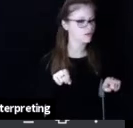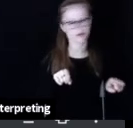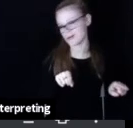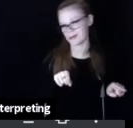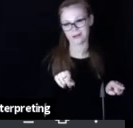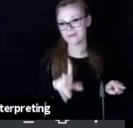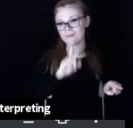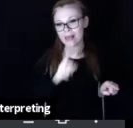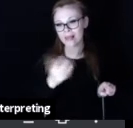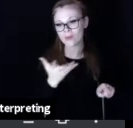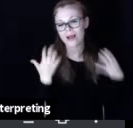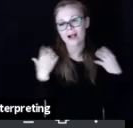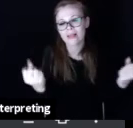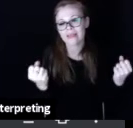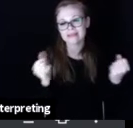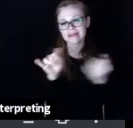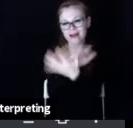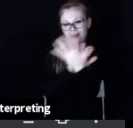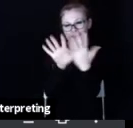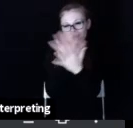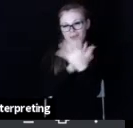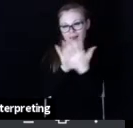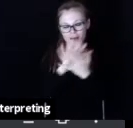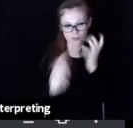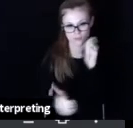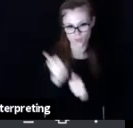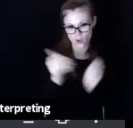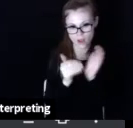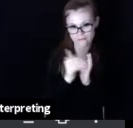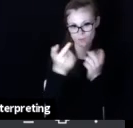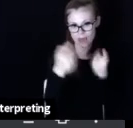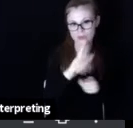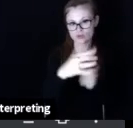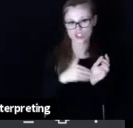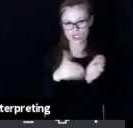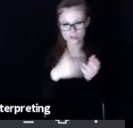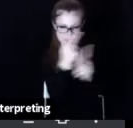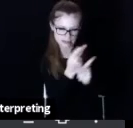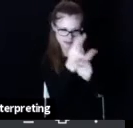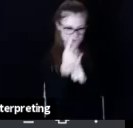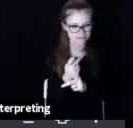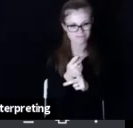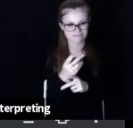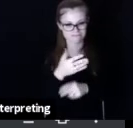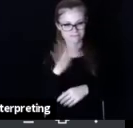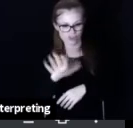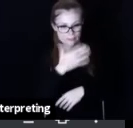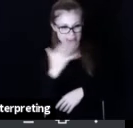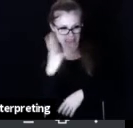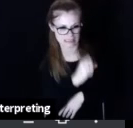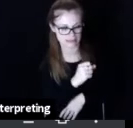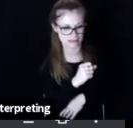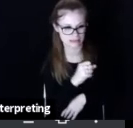grays. And what your doctor is doing most of the time is they are giving you their best guess based on what they've been